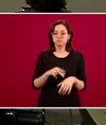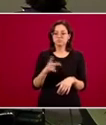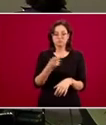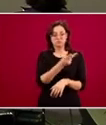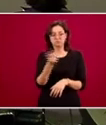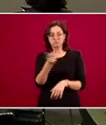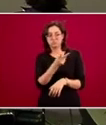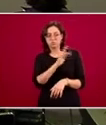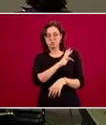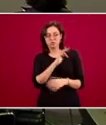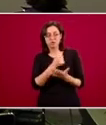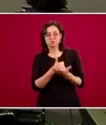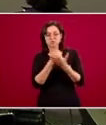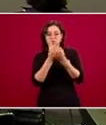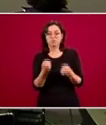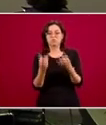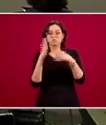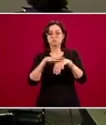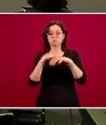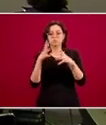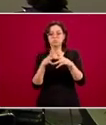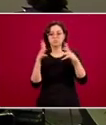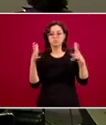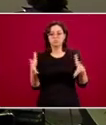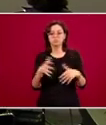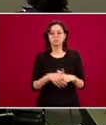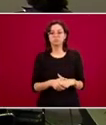of, doctor, do you have the specific number?